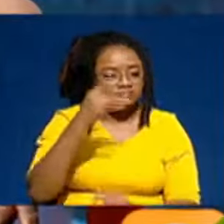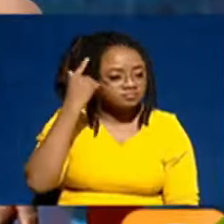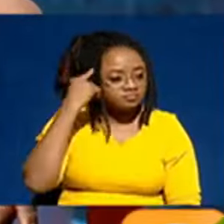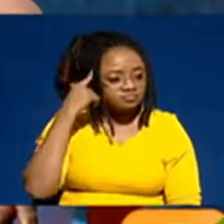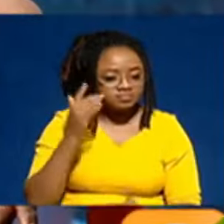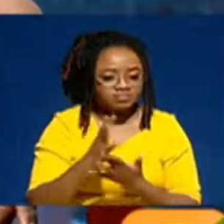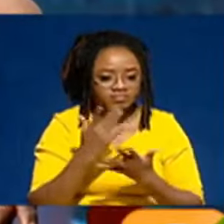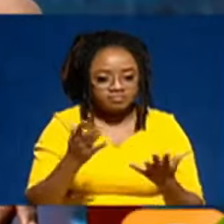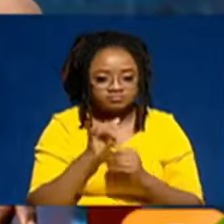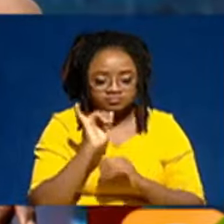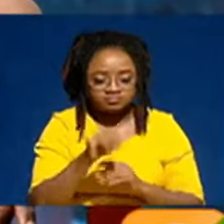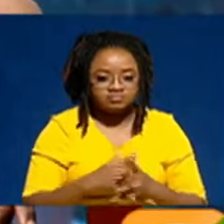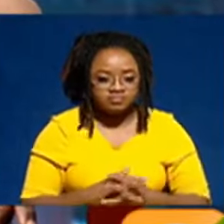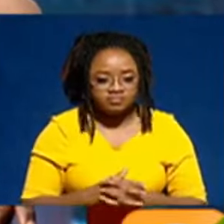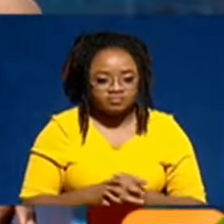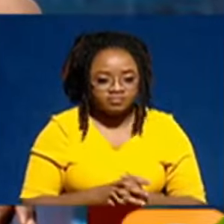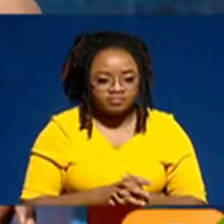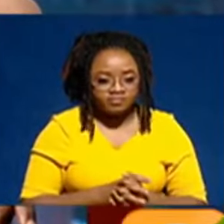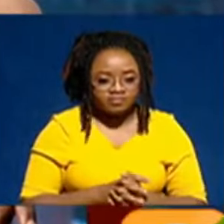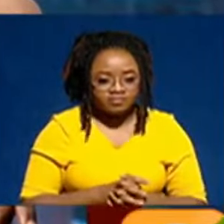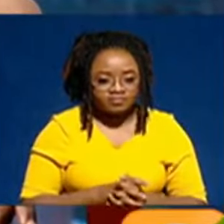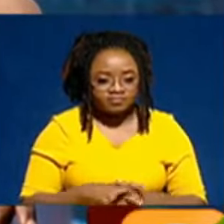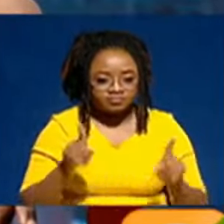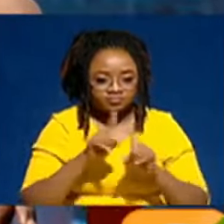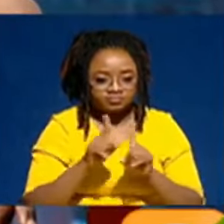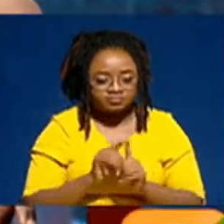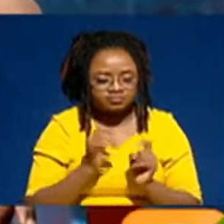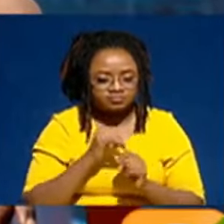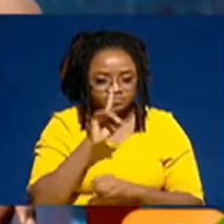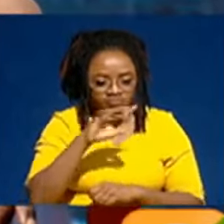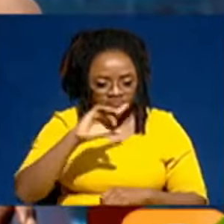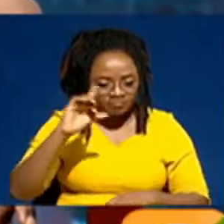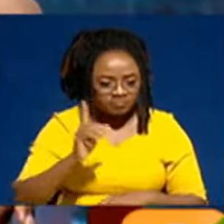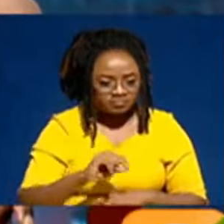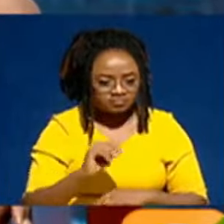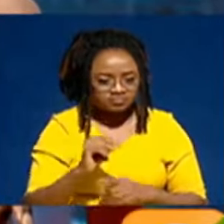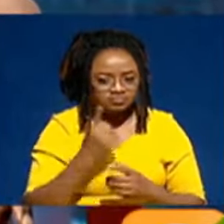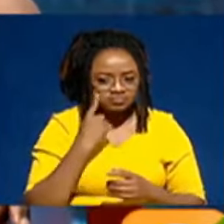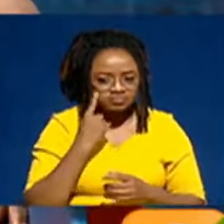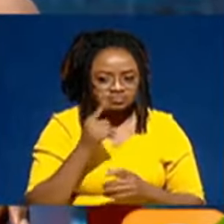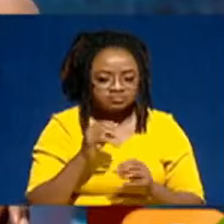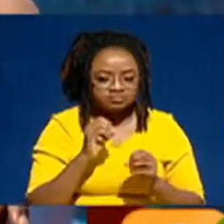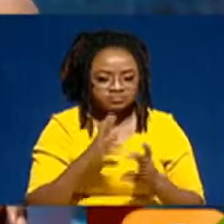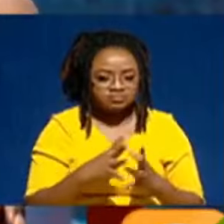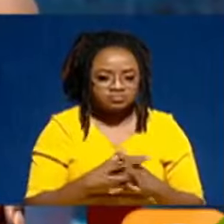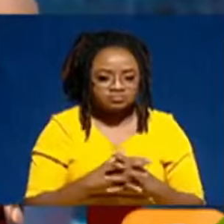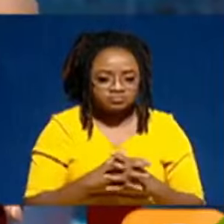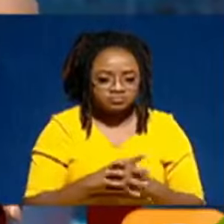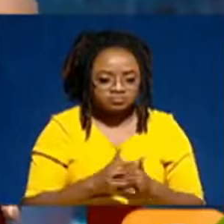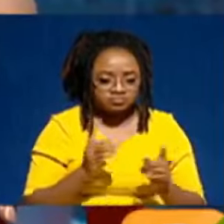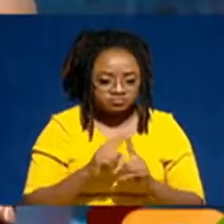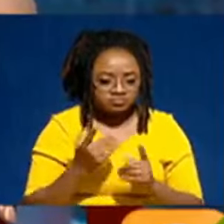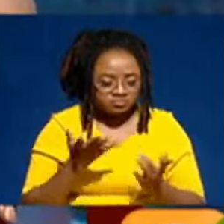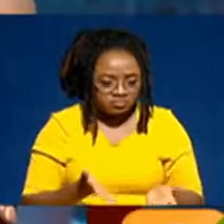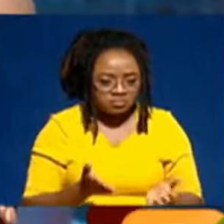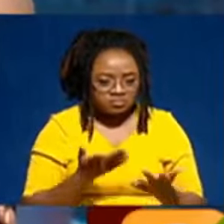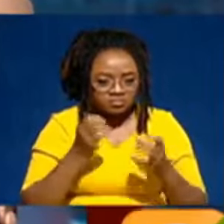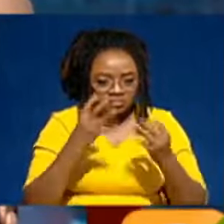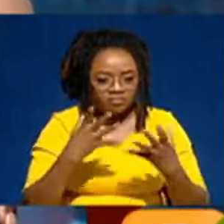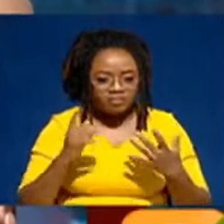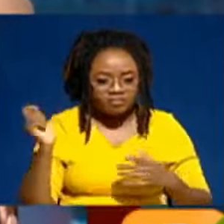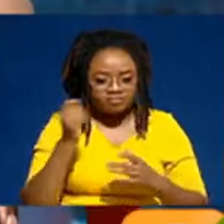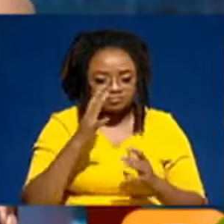you, the cheapest unit I've seen is about 3 million shillings. Mm. Now, how many Kenyans can afford 10% of